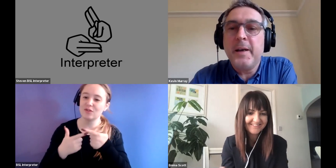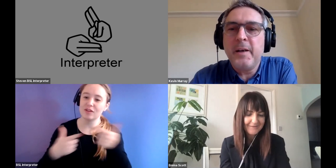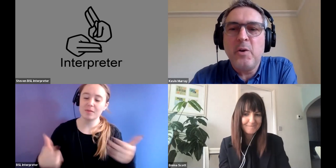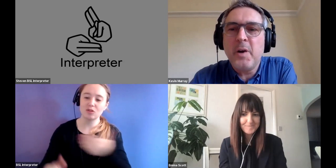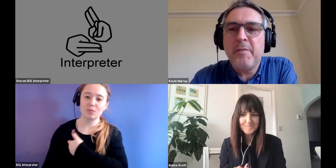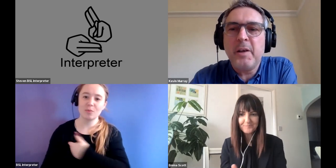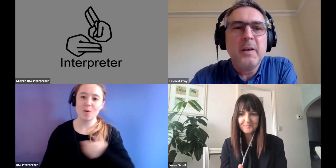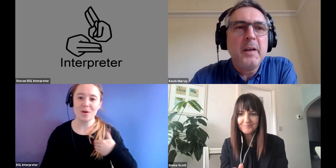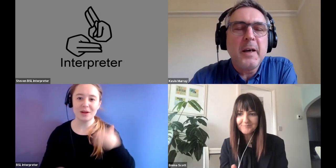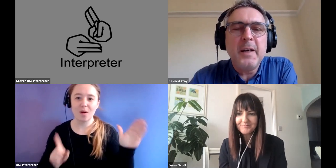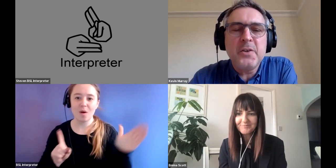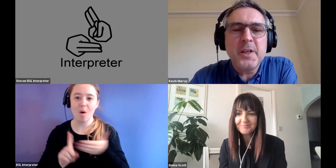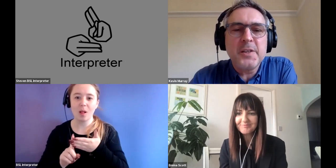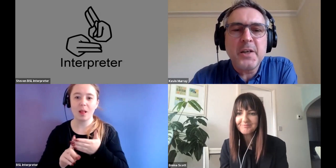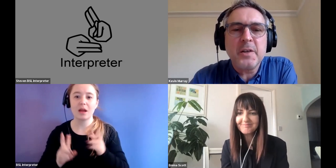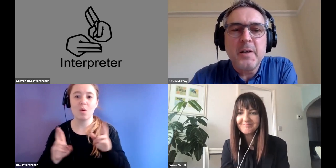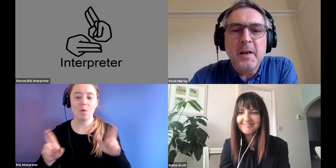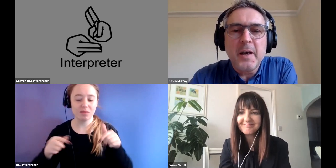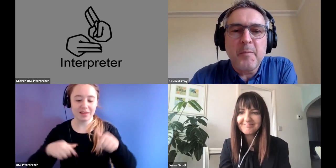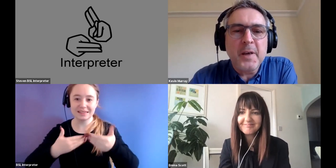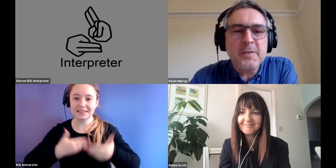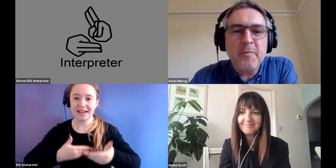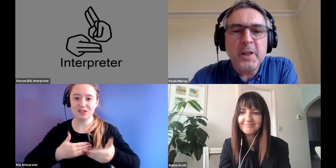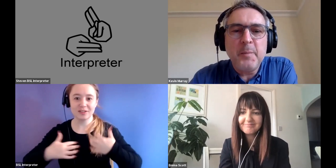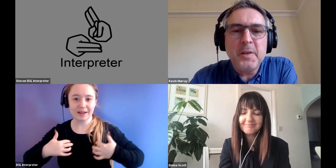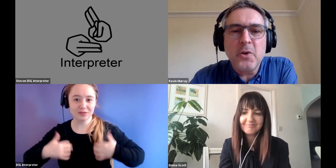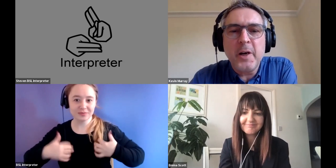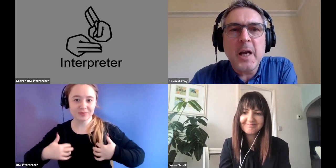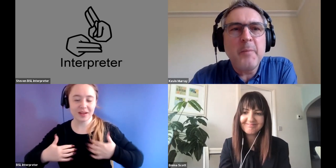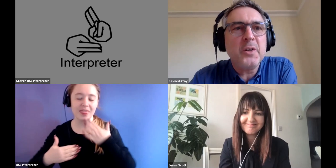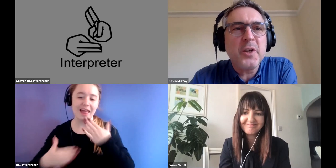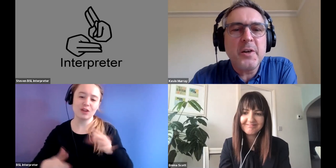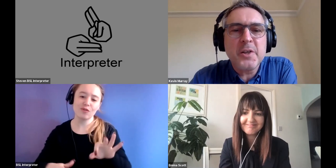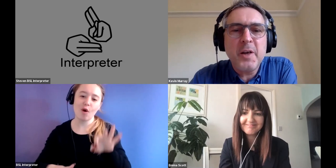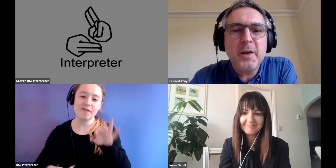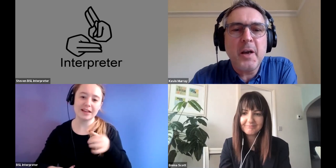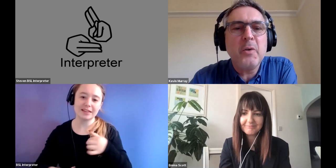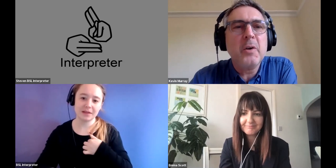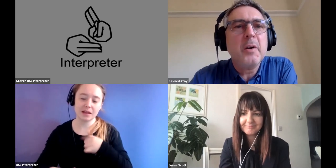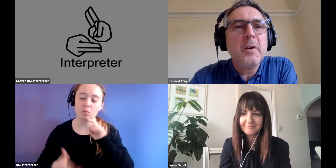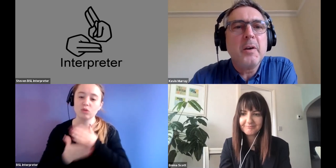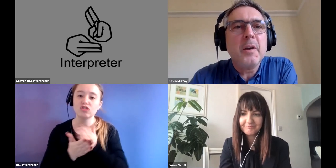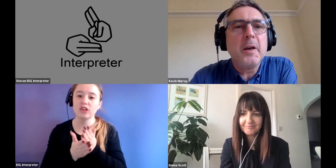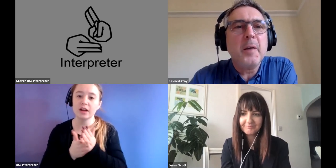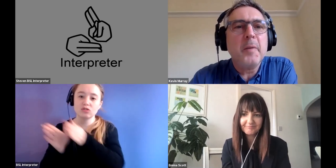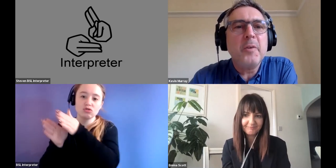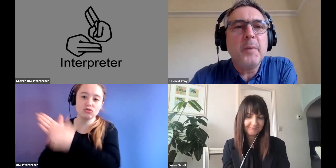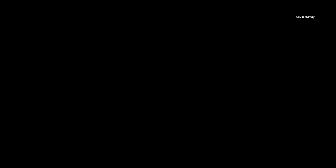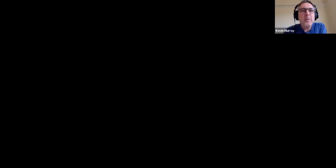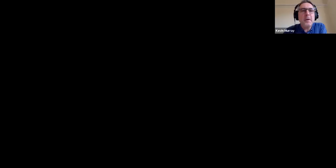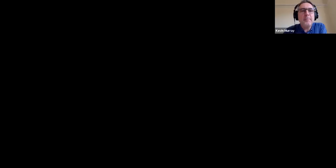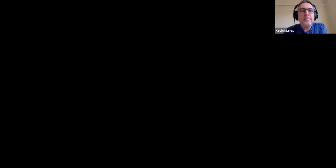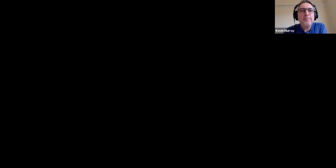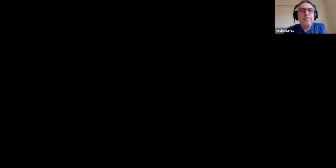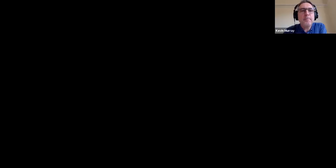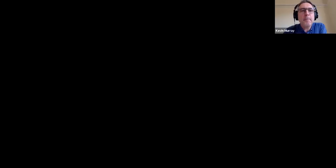everyone, and I hope you're having an interesting session. Thanks for inviting me to join. I'm going to share screen now, if you bear